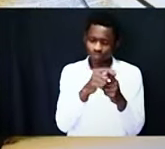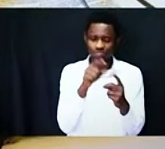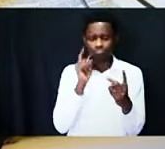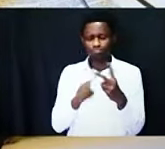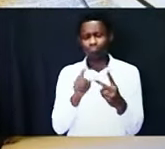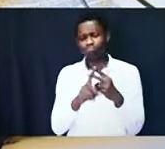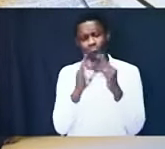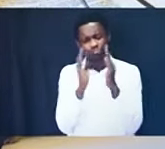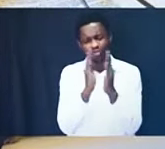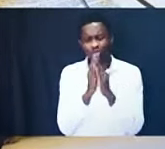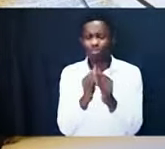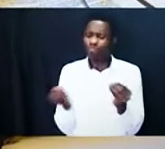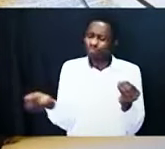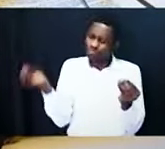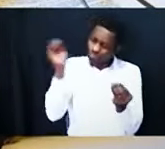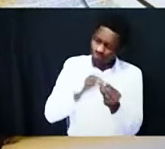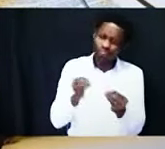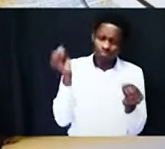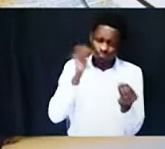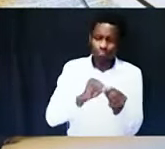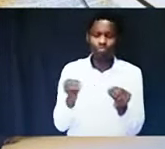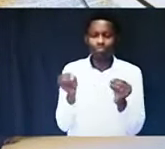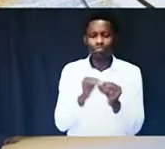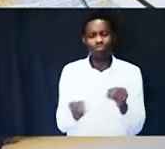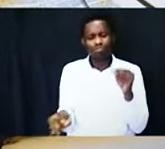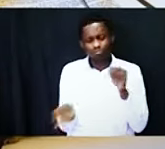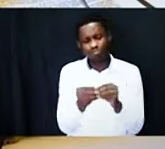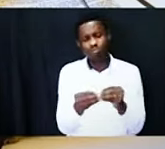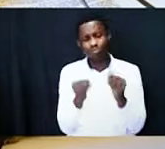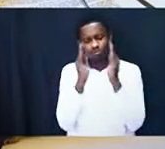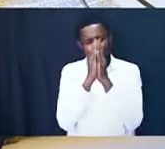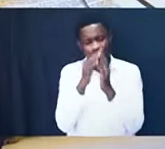Much prayer for great and greater grace.